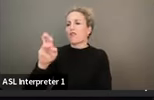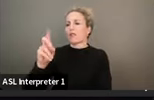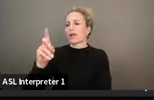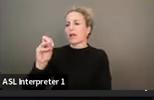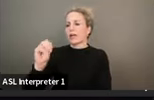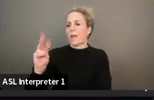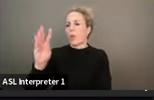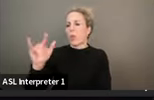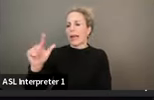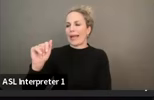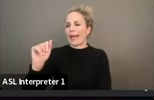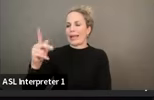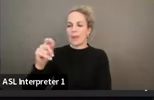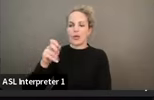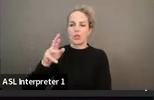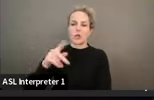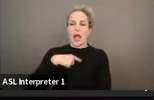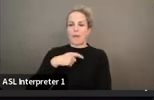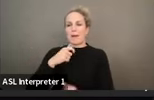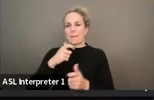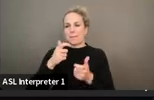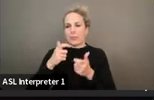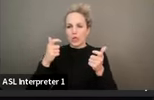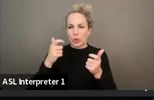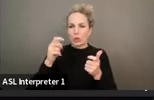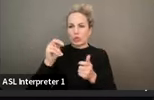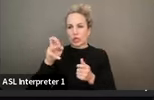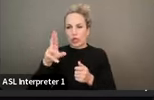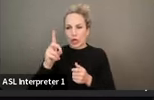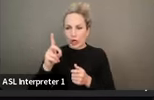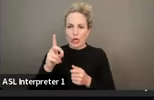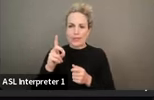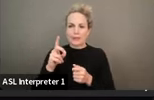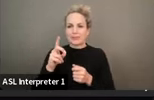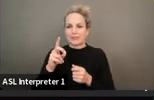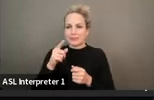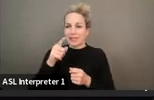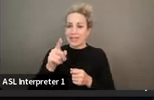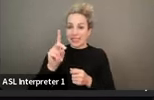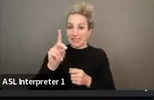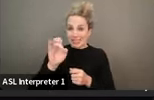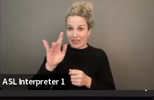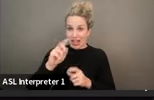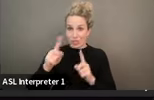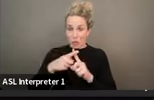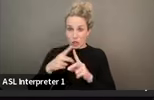And I'm a huge nerd, and I thought this was really cool right when I first started, was that this device, when plugged